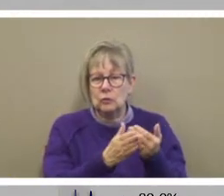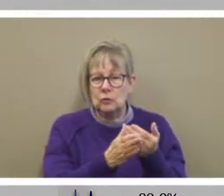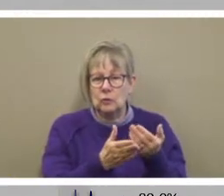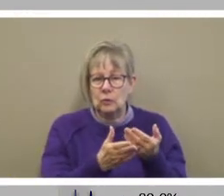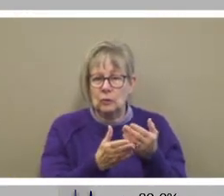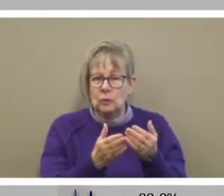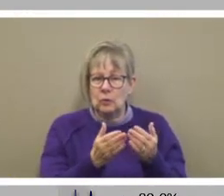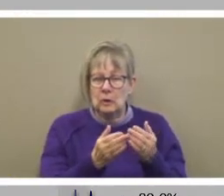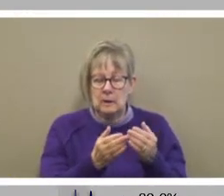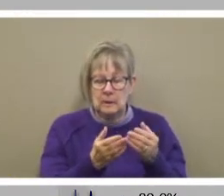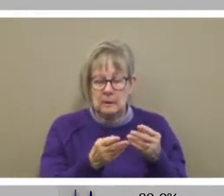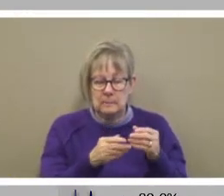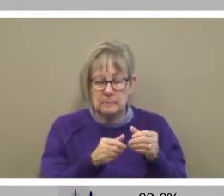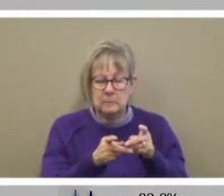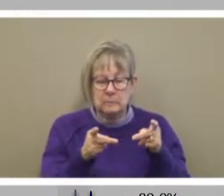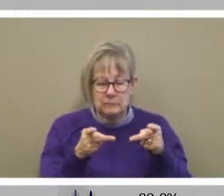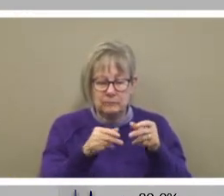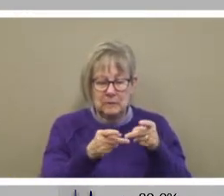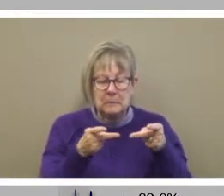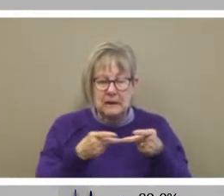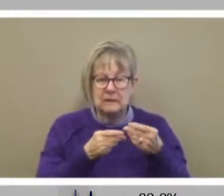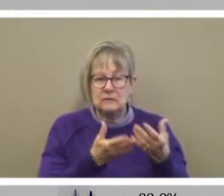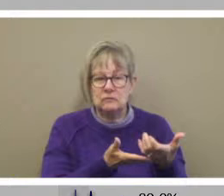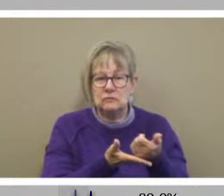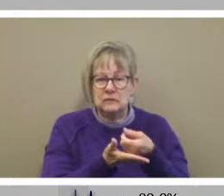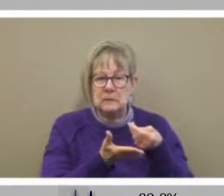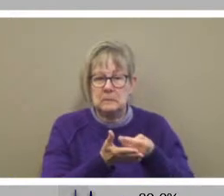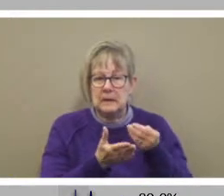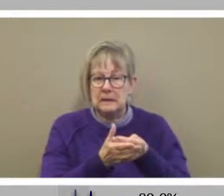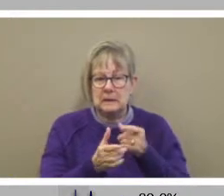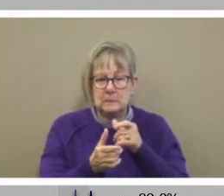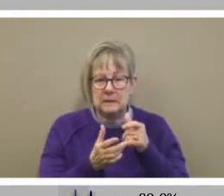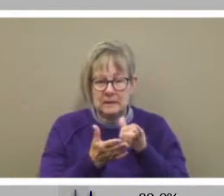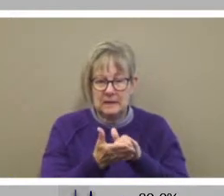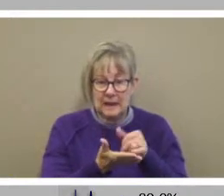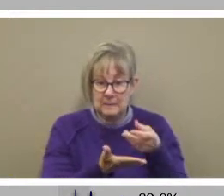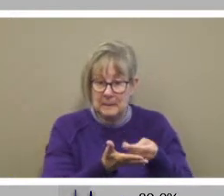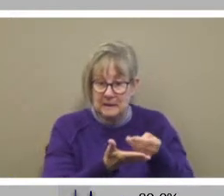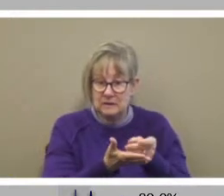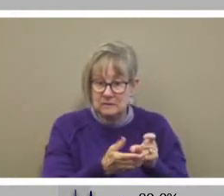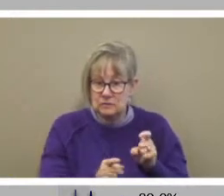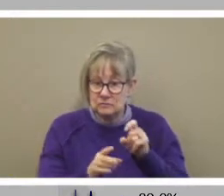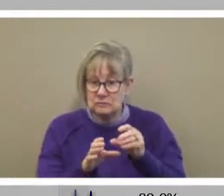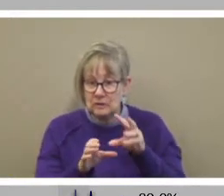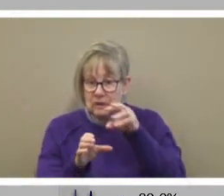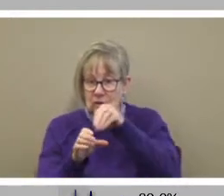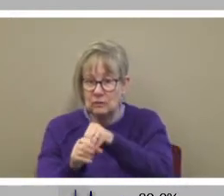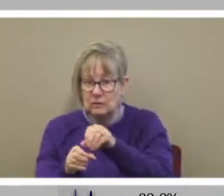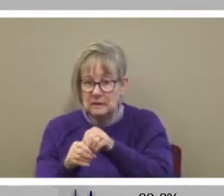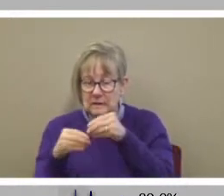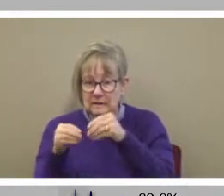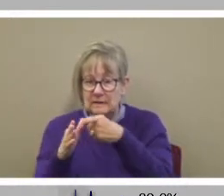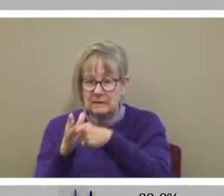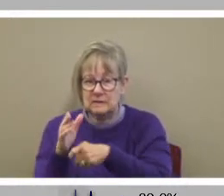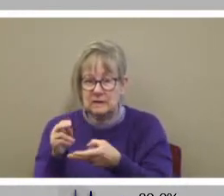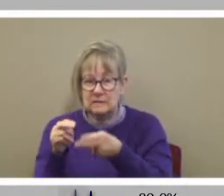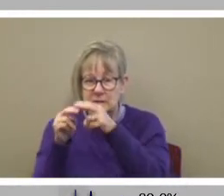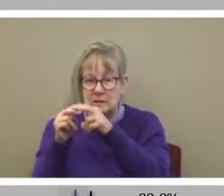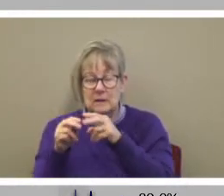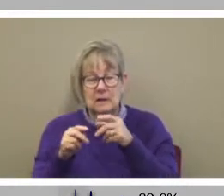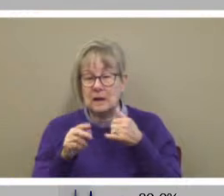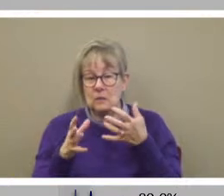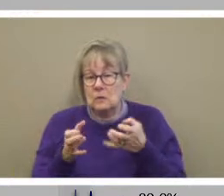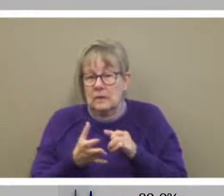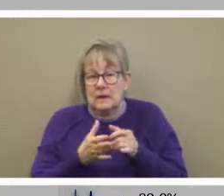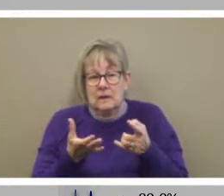result of now having a quality of life amenity. I just don't want the conversation to be lost that we have not forecasted the